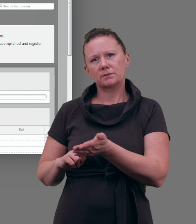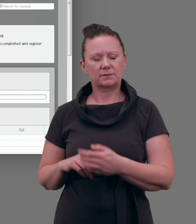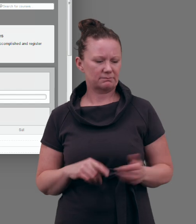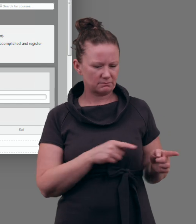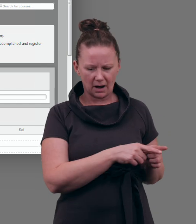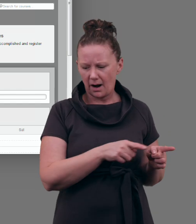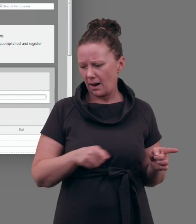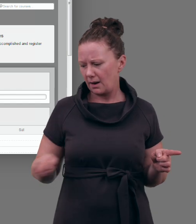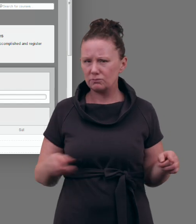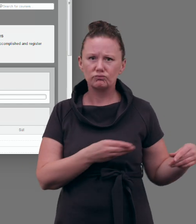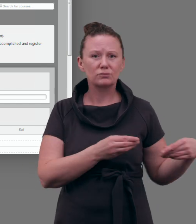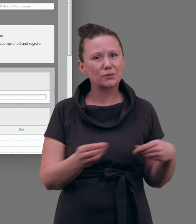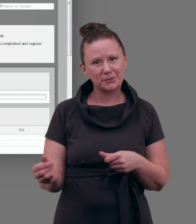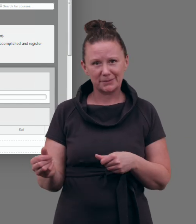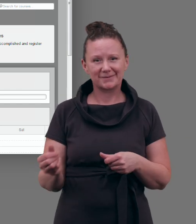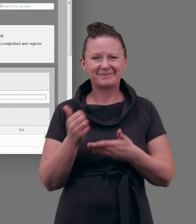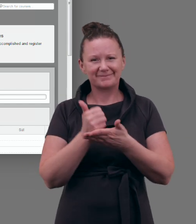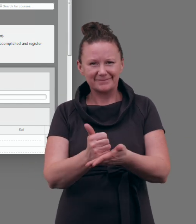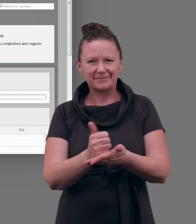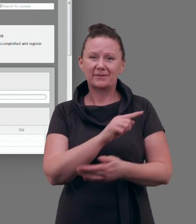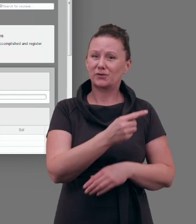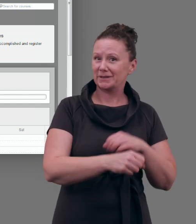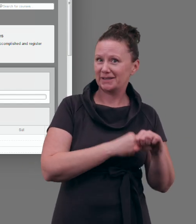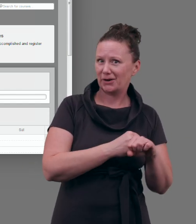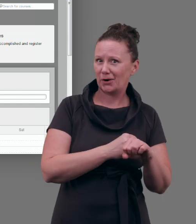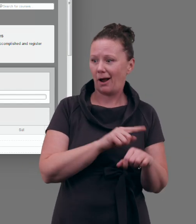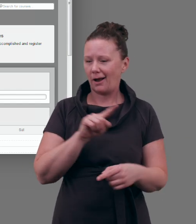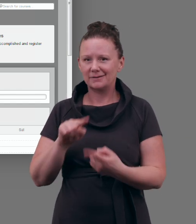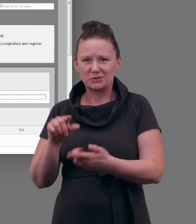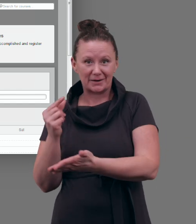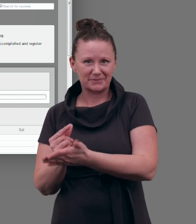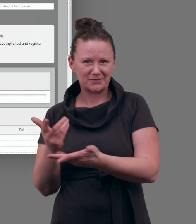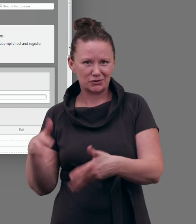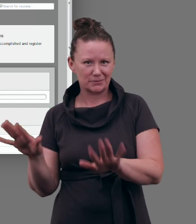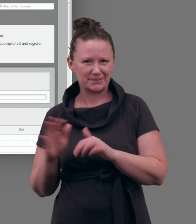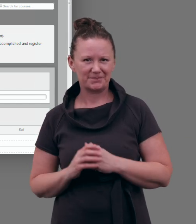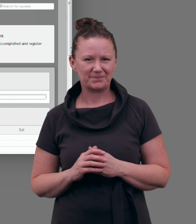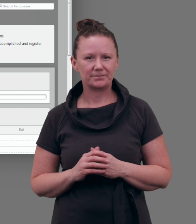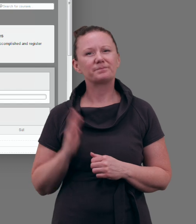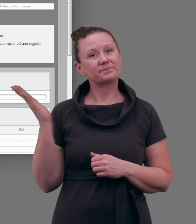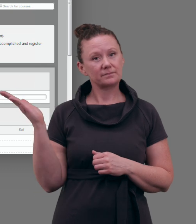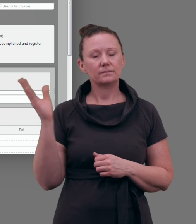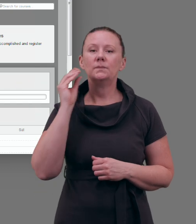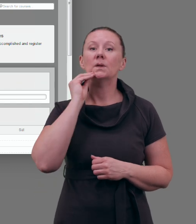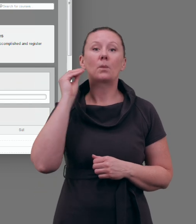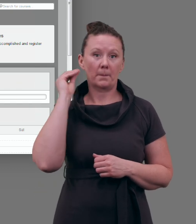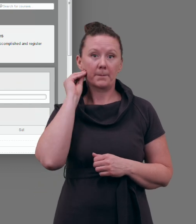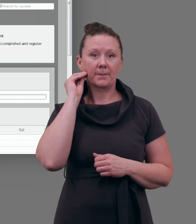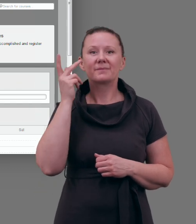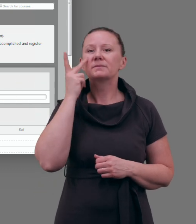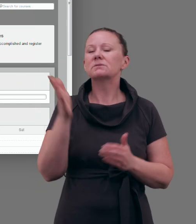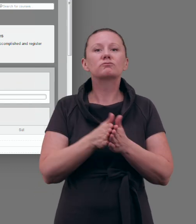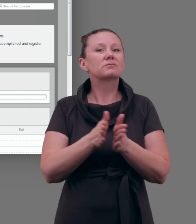track from your first year to graduation. The Home section displays an overview of the progress of the program you're